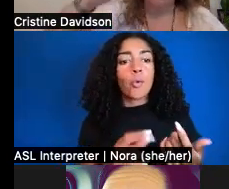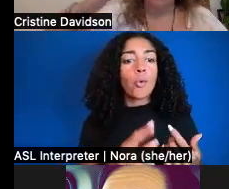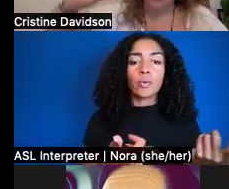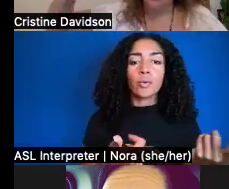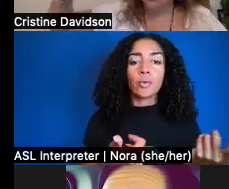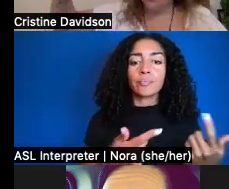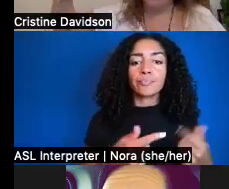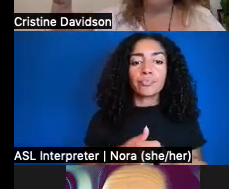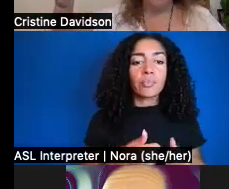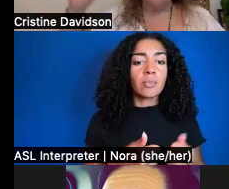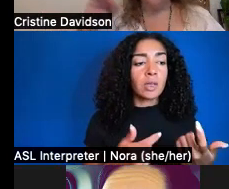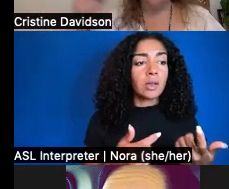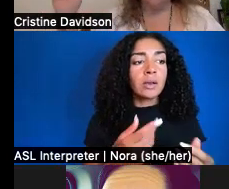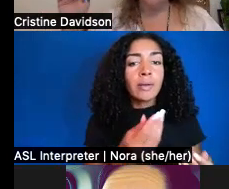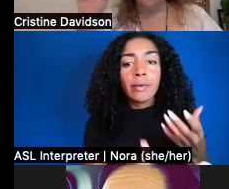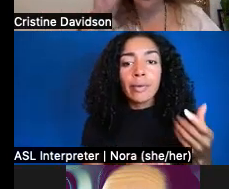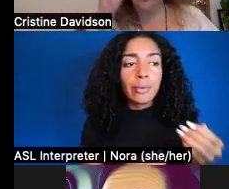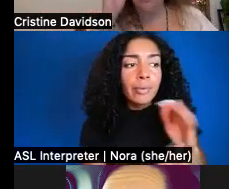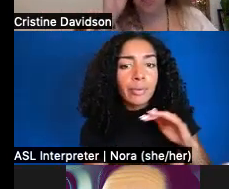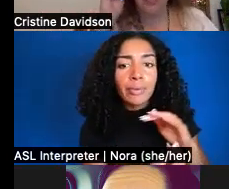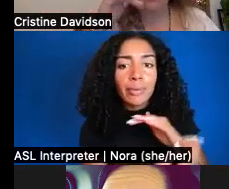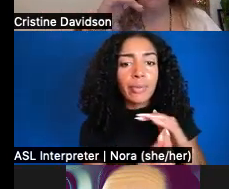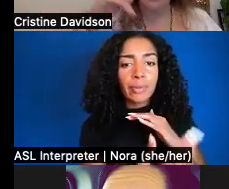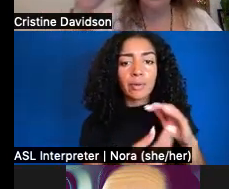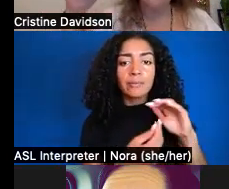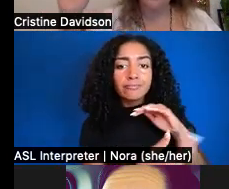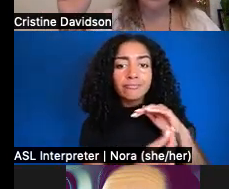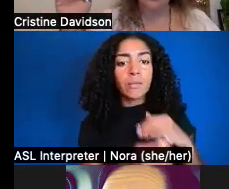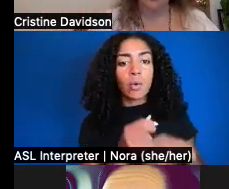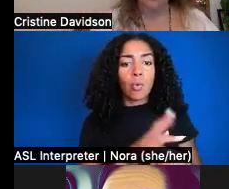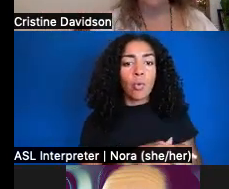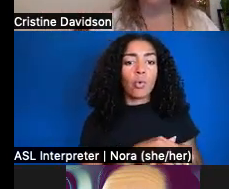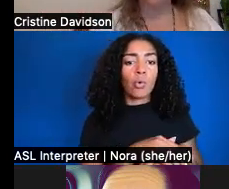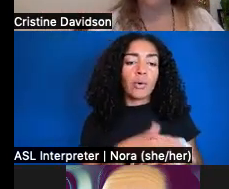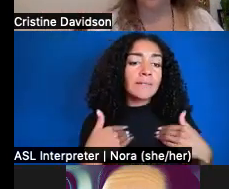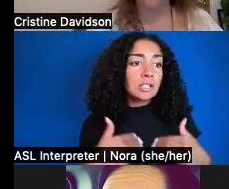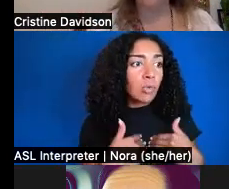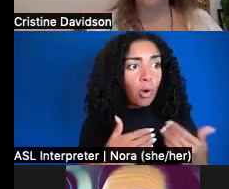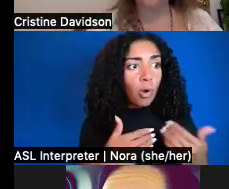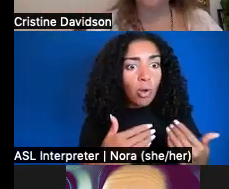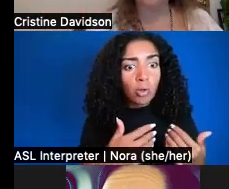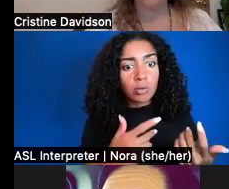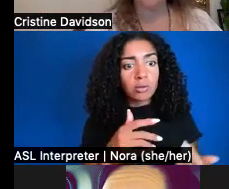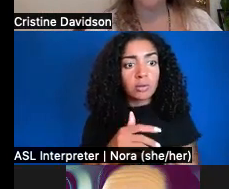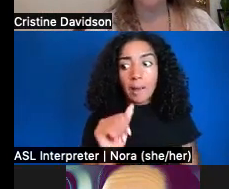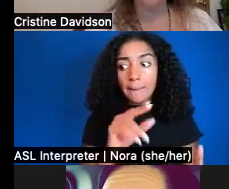that progression, right? Using only as much harm or as violence as necessary to keep control.